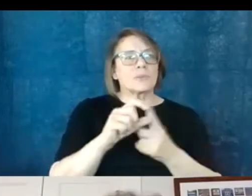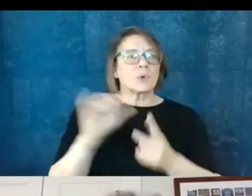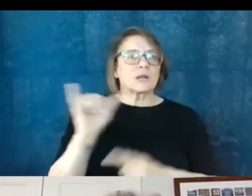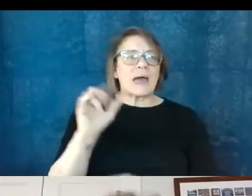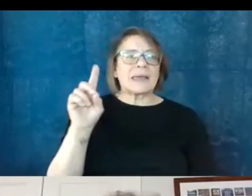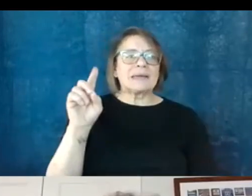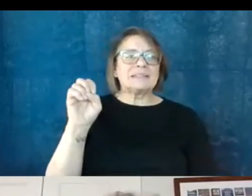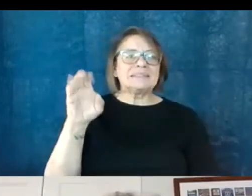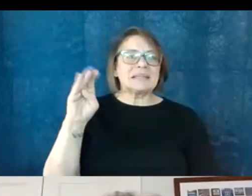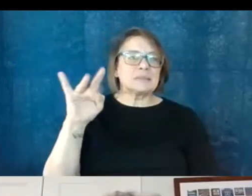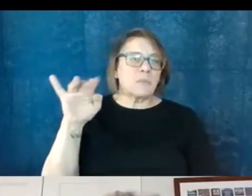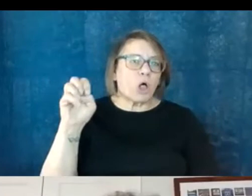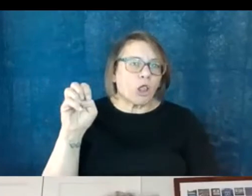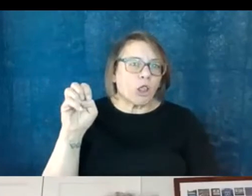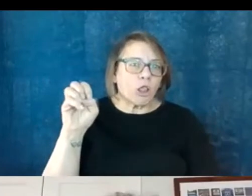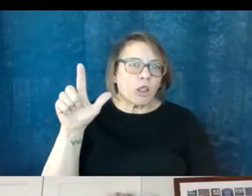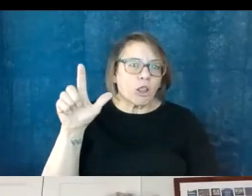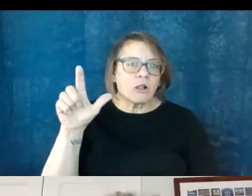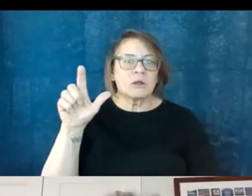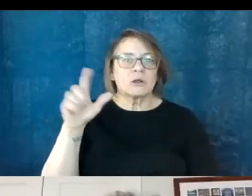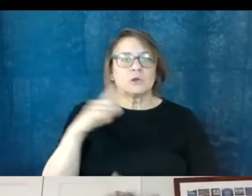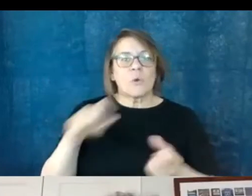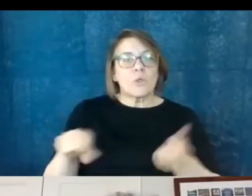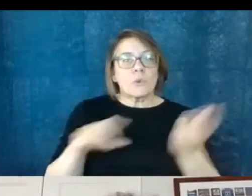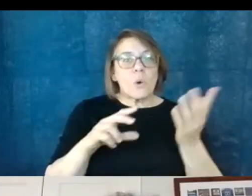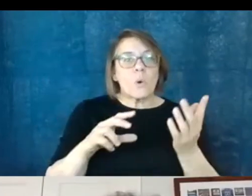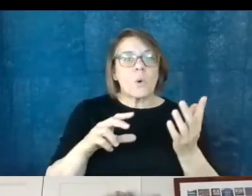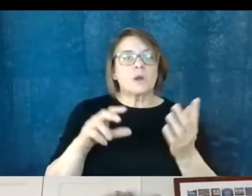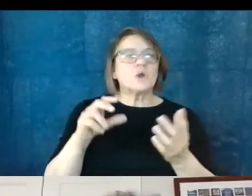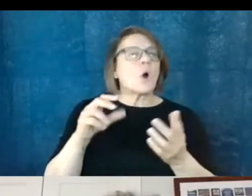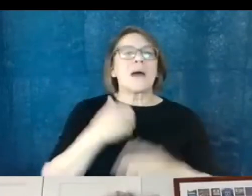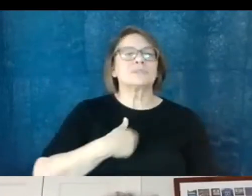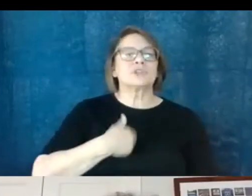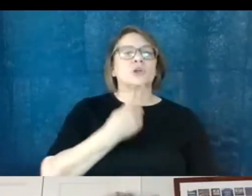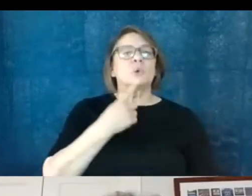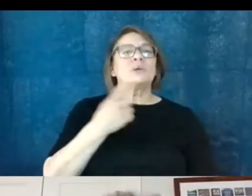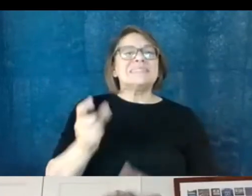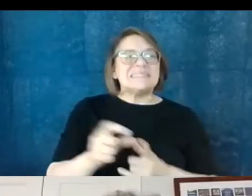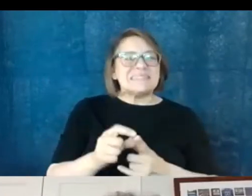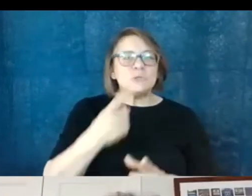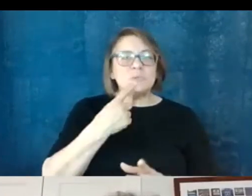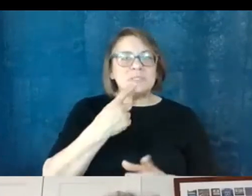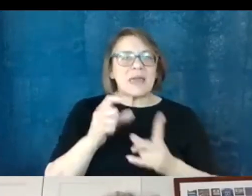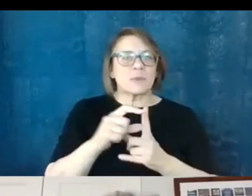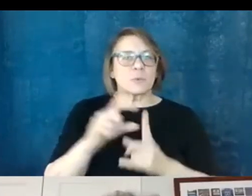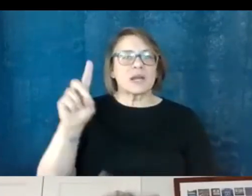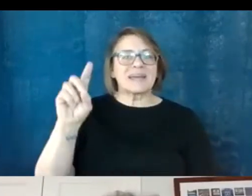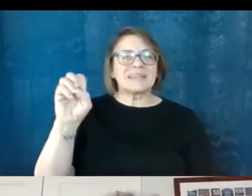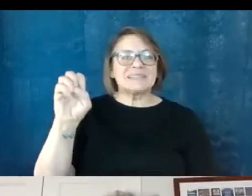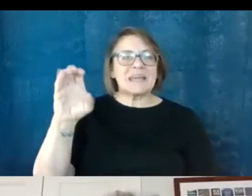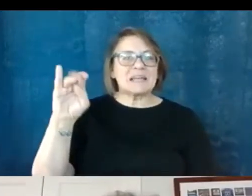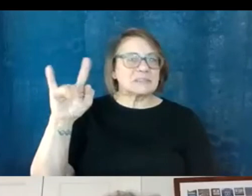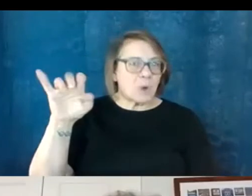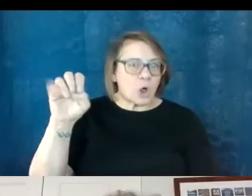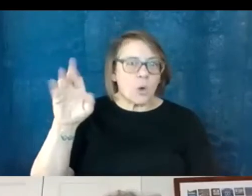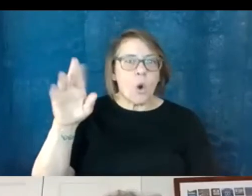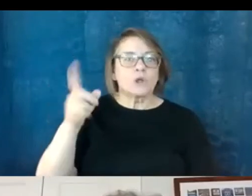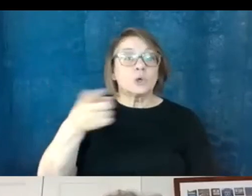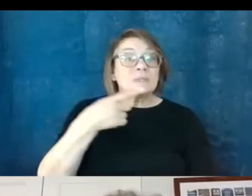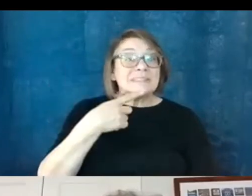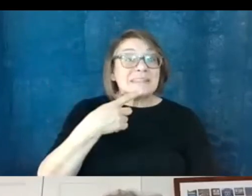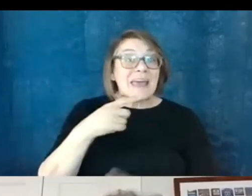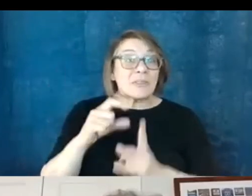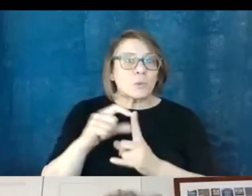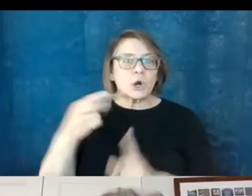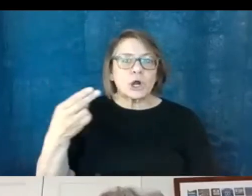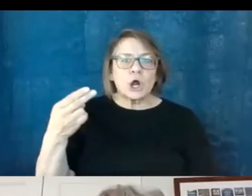out words like hertz, and people don't understand really what it means. But so audiologists need to have